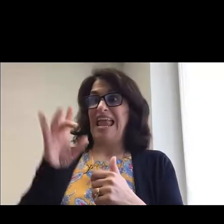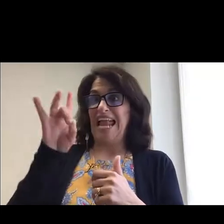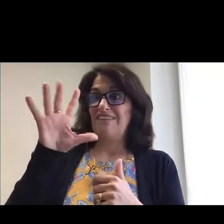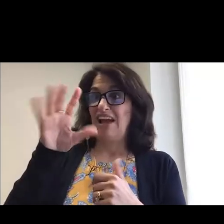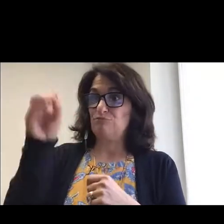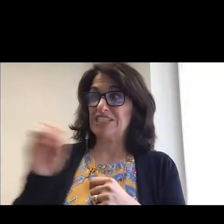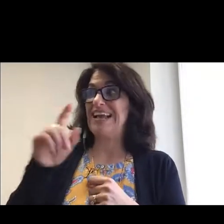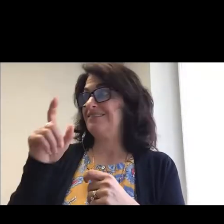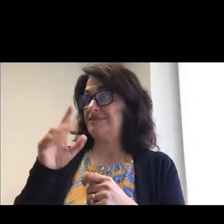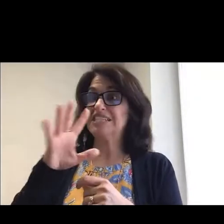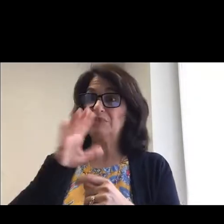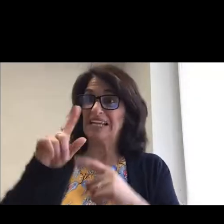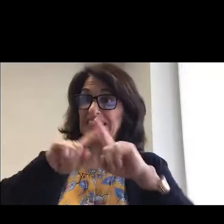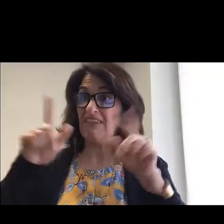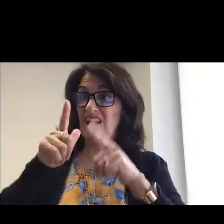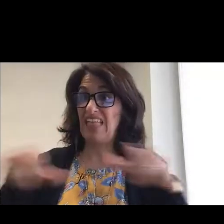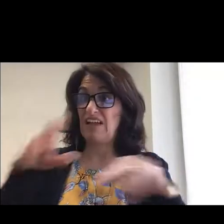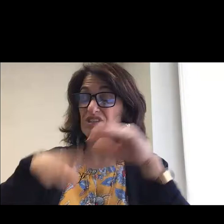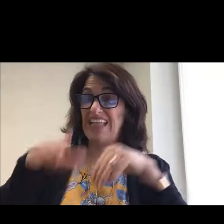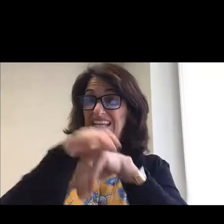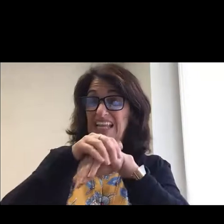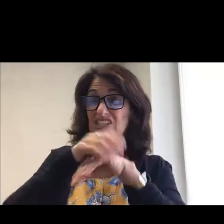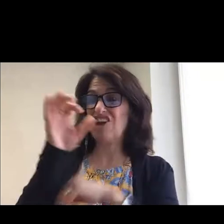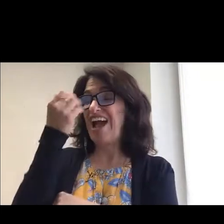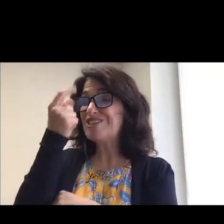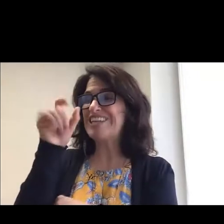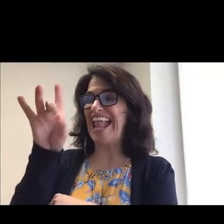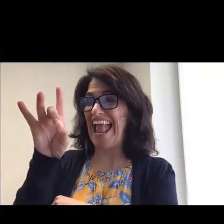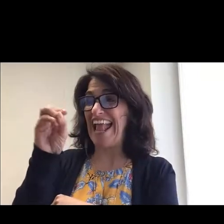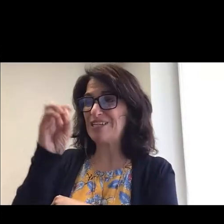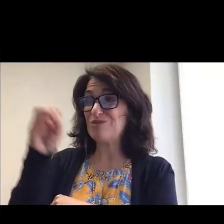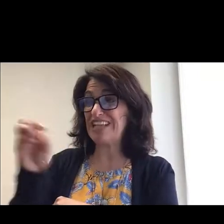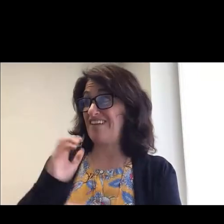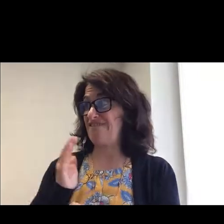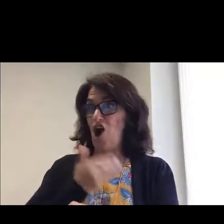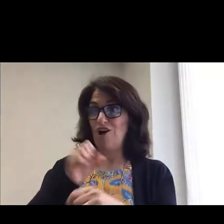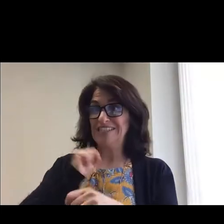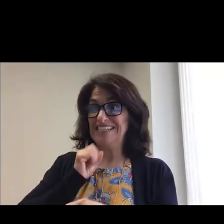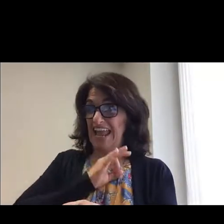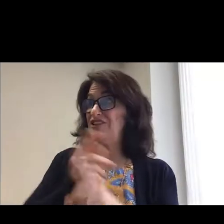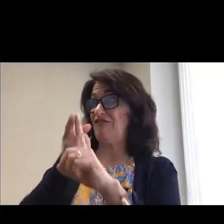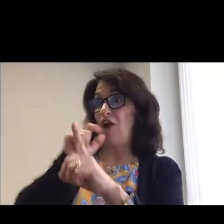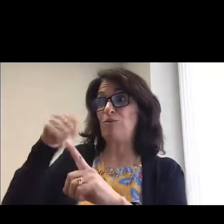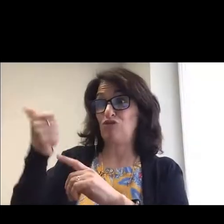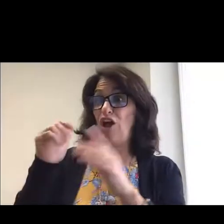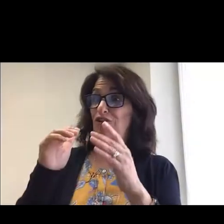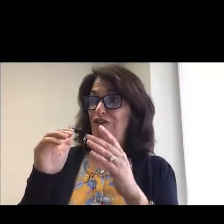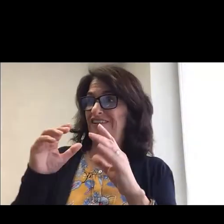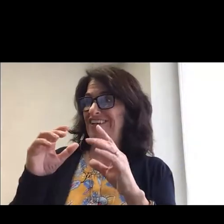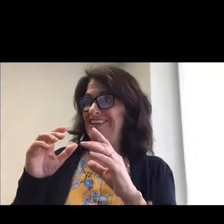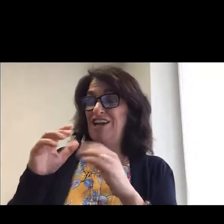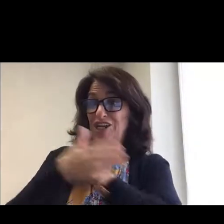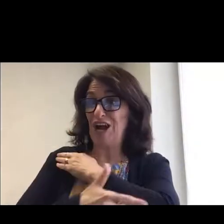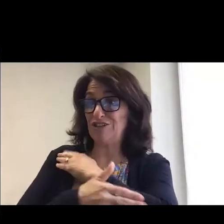and 80% of our staff are former refugees from those same population groups. We've collected some